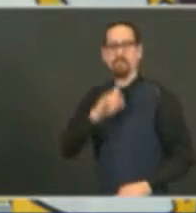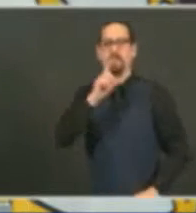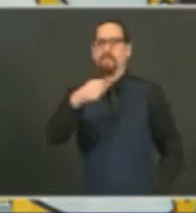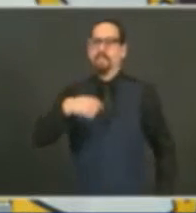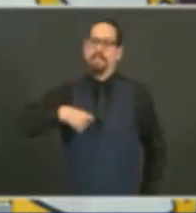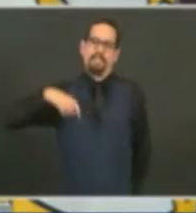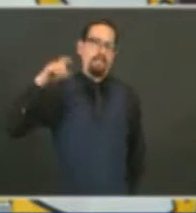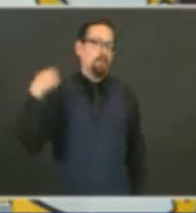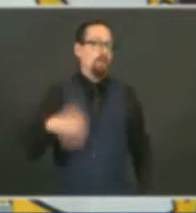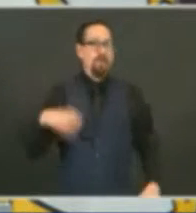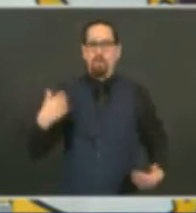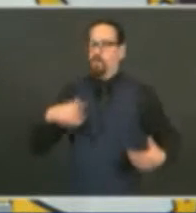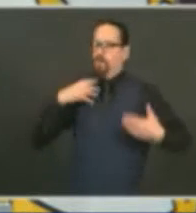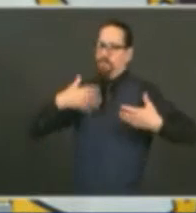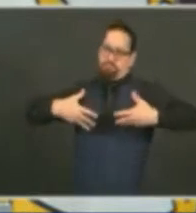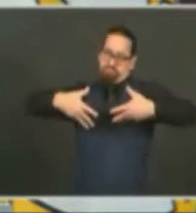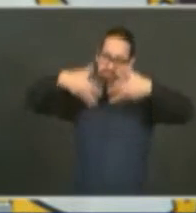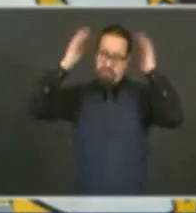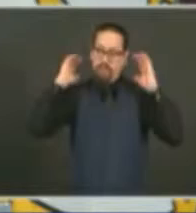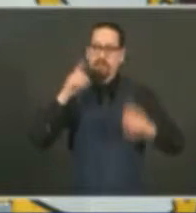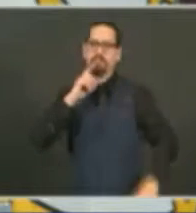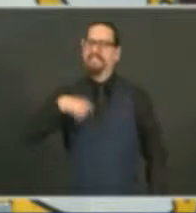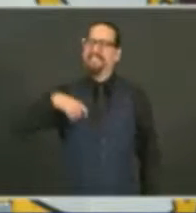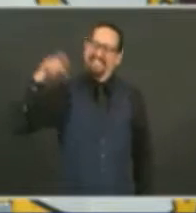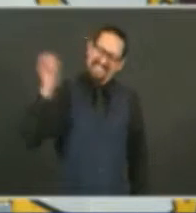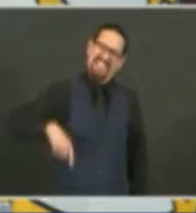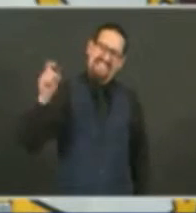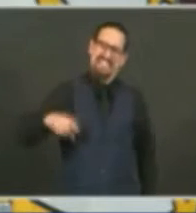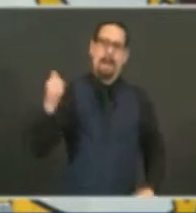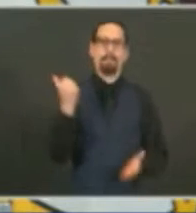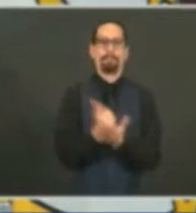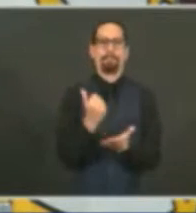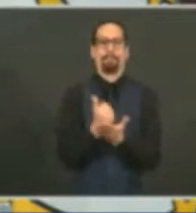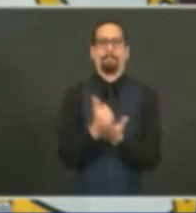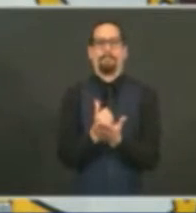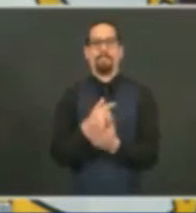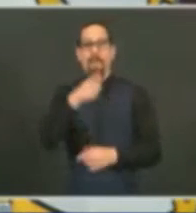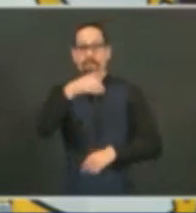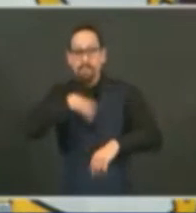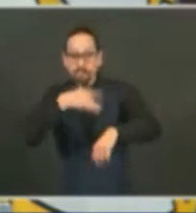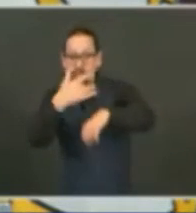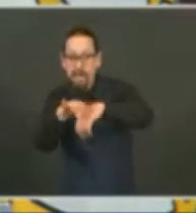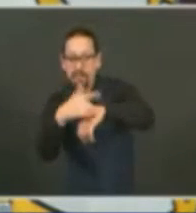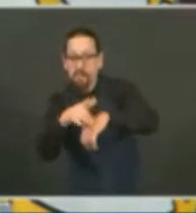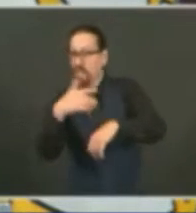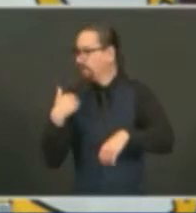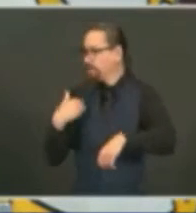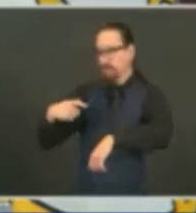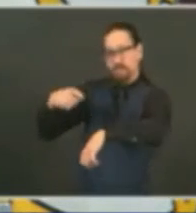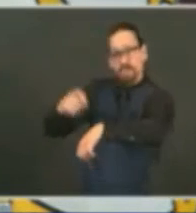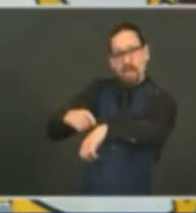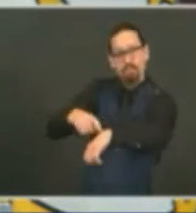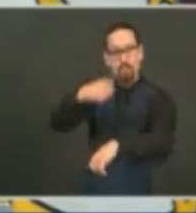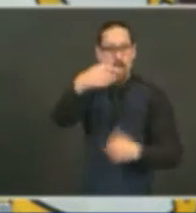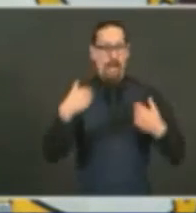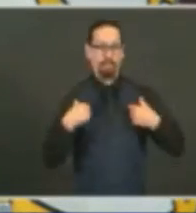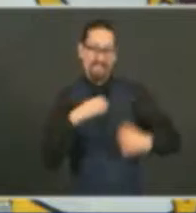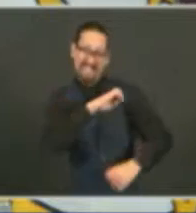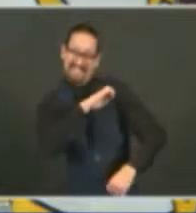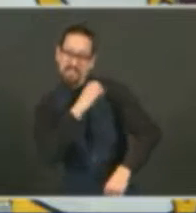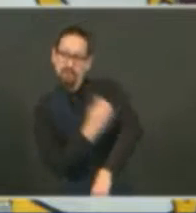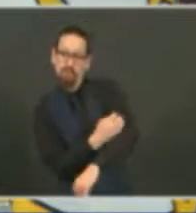deck effort. And so if you have some time and you have some energy and you want to help out as a